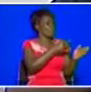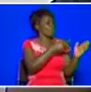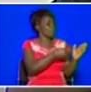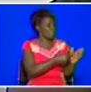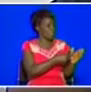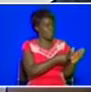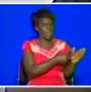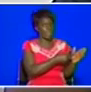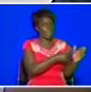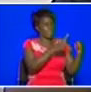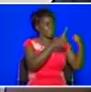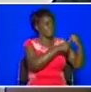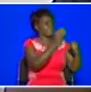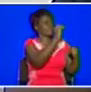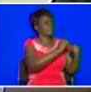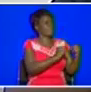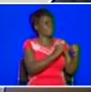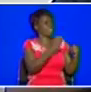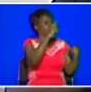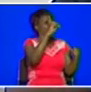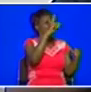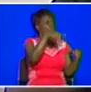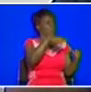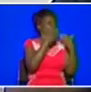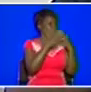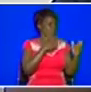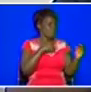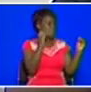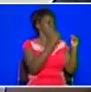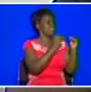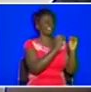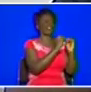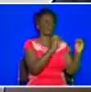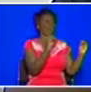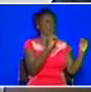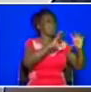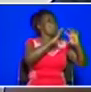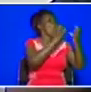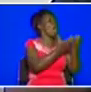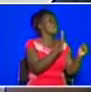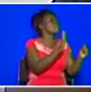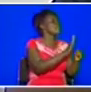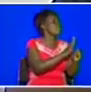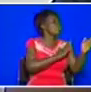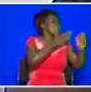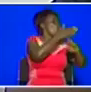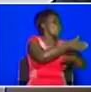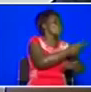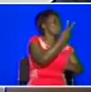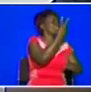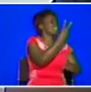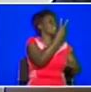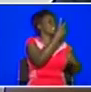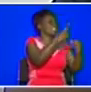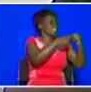costed 6% of GDP. Mm-hmm. So far, I have not come across any project in the world that has costed 6% of GDP of